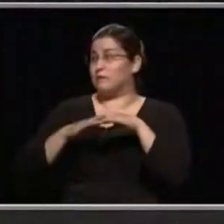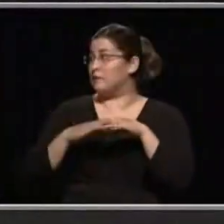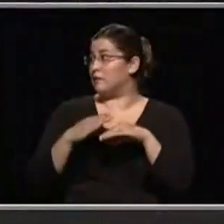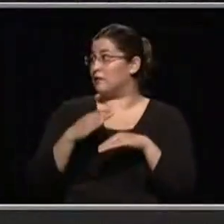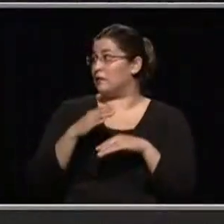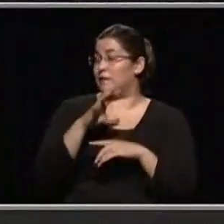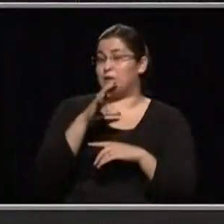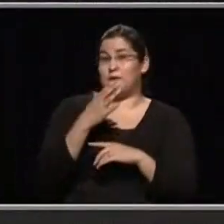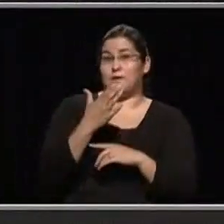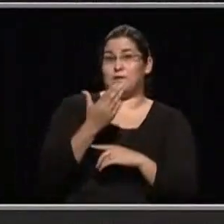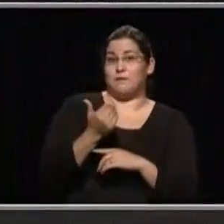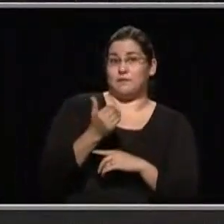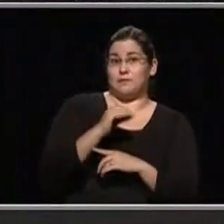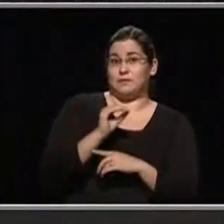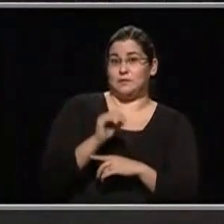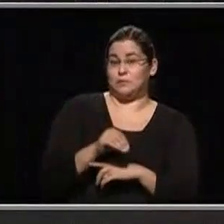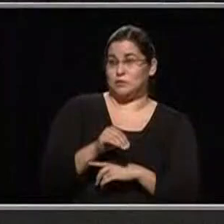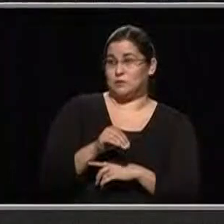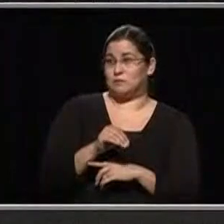15%.